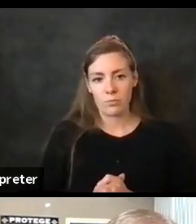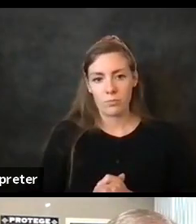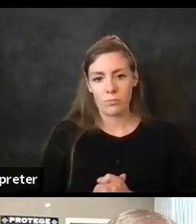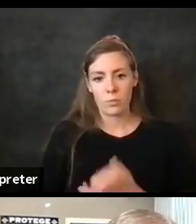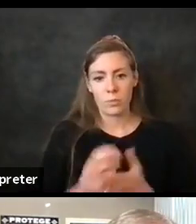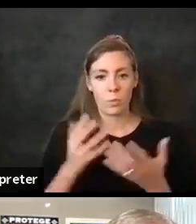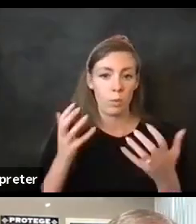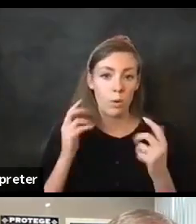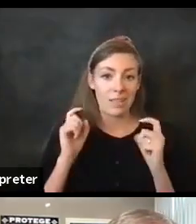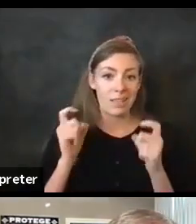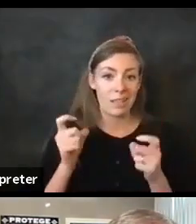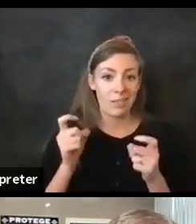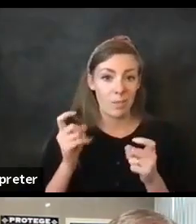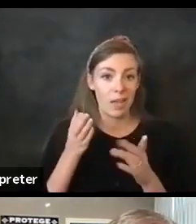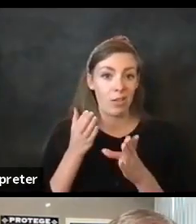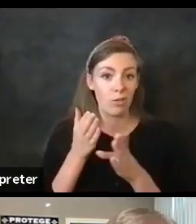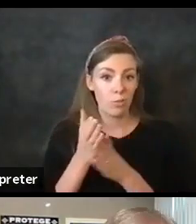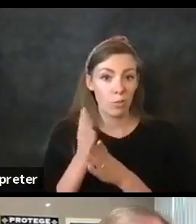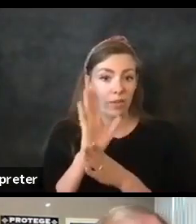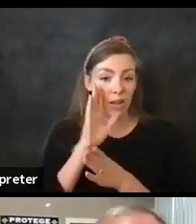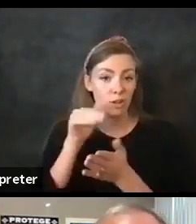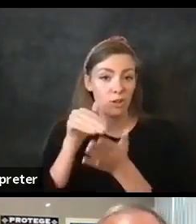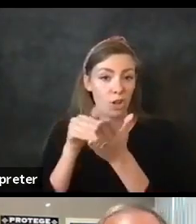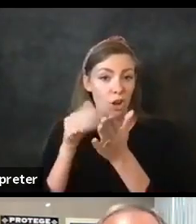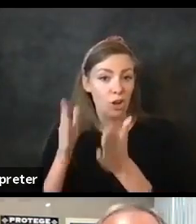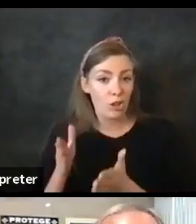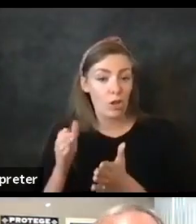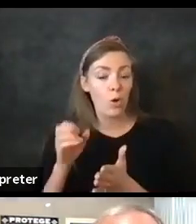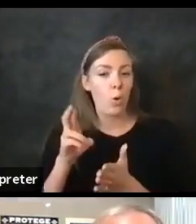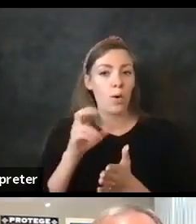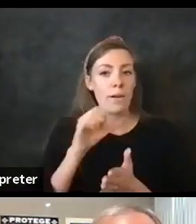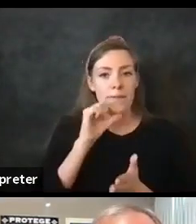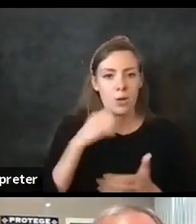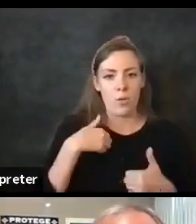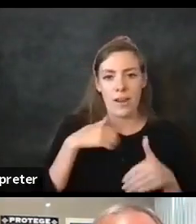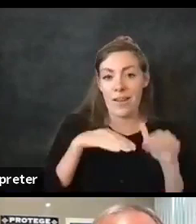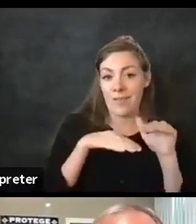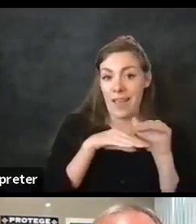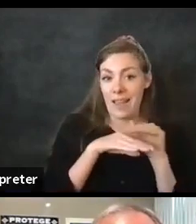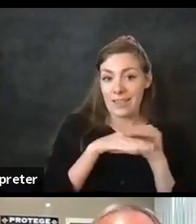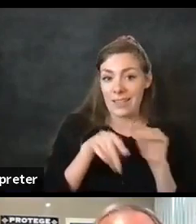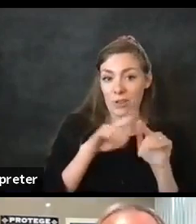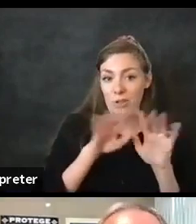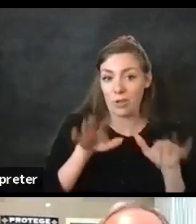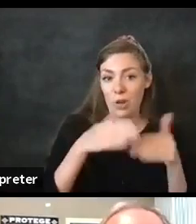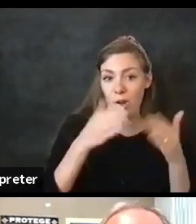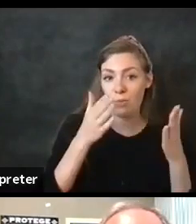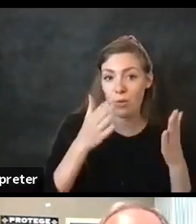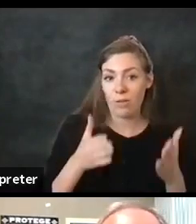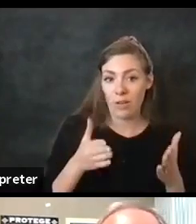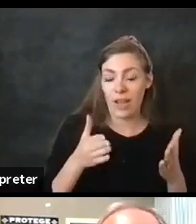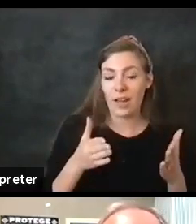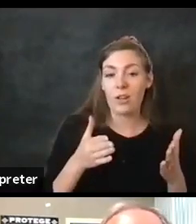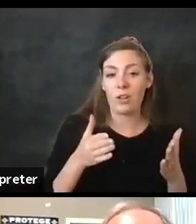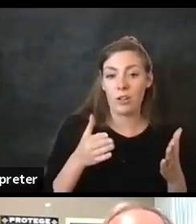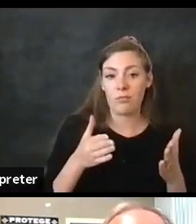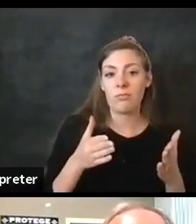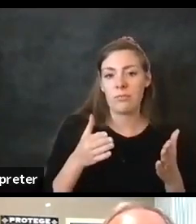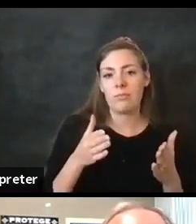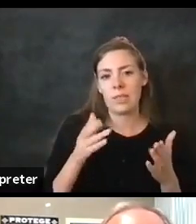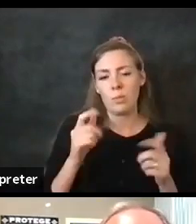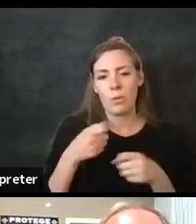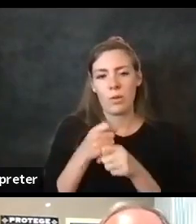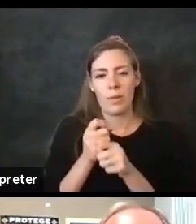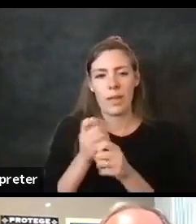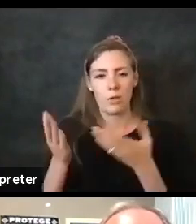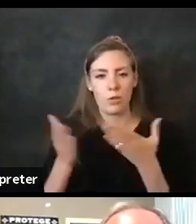shot through their provider, or if they don't have access to a provider, avail of the services that the county